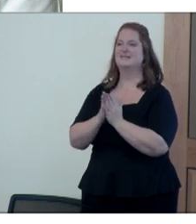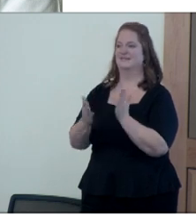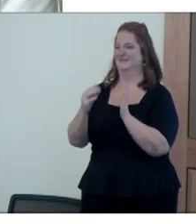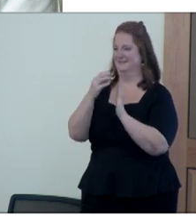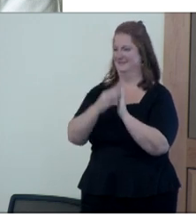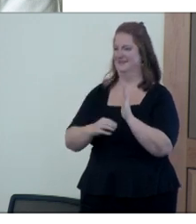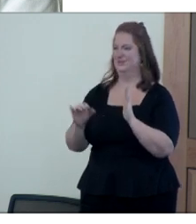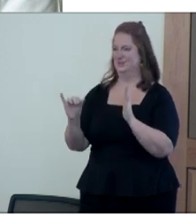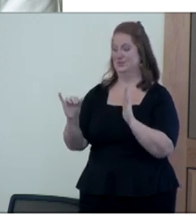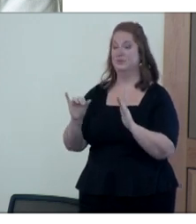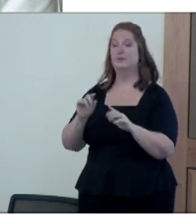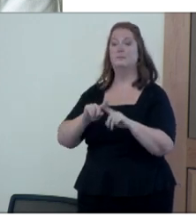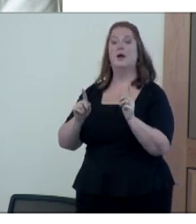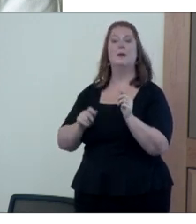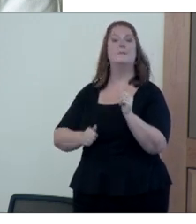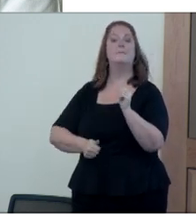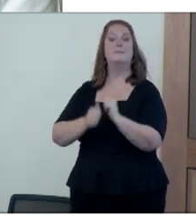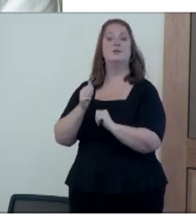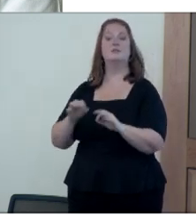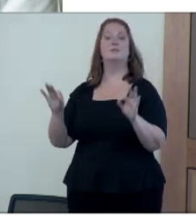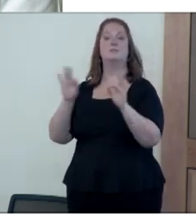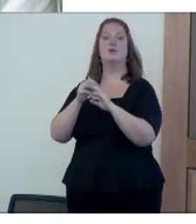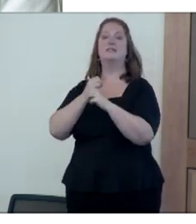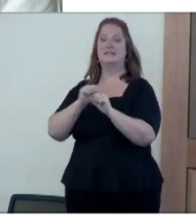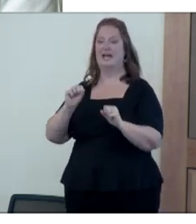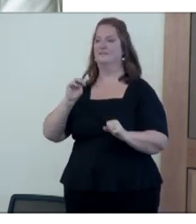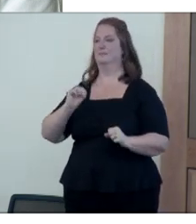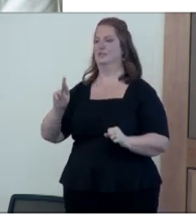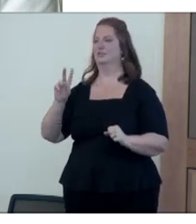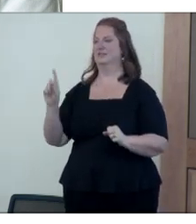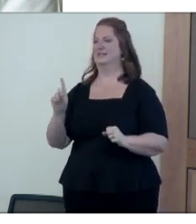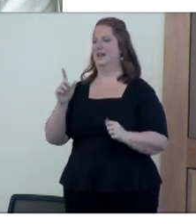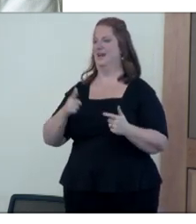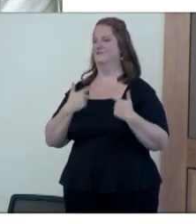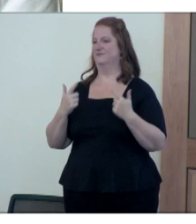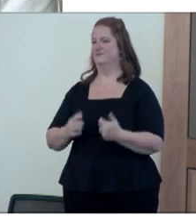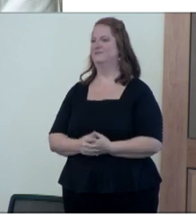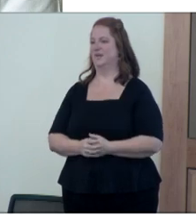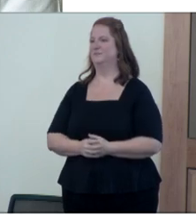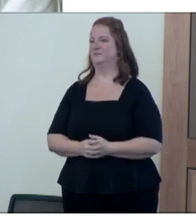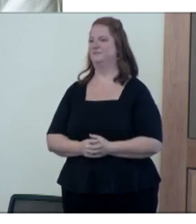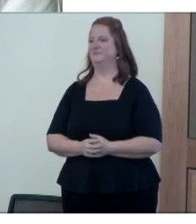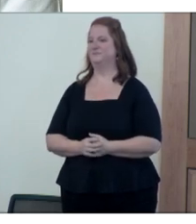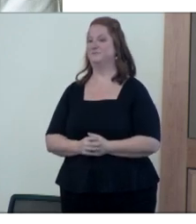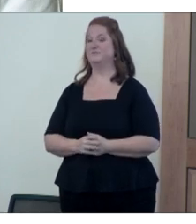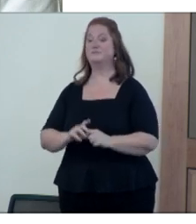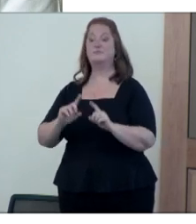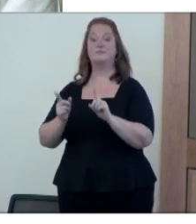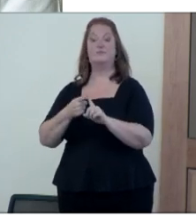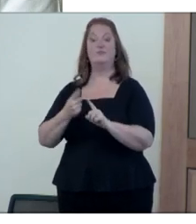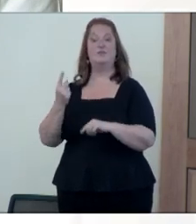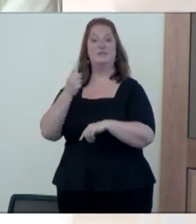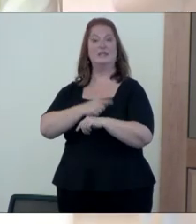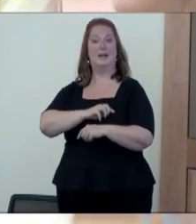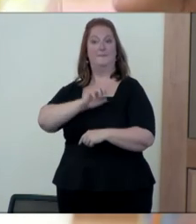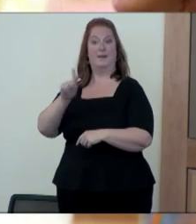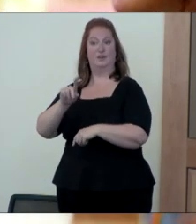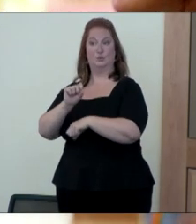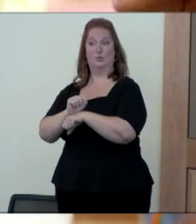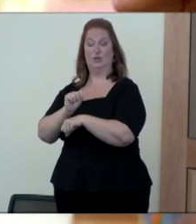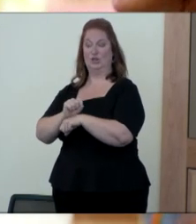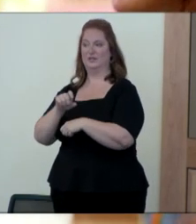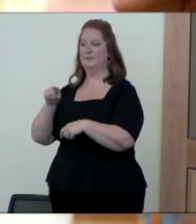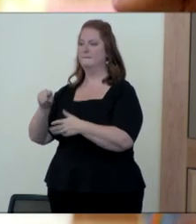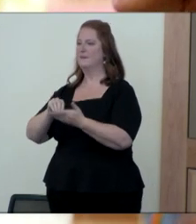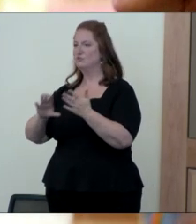the very most important, is that it saved Mr. D's life. On his first day back to work, students and colleagues greeted